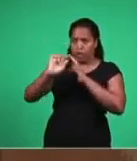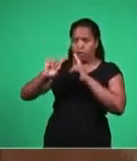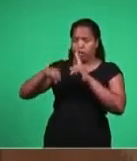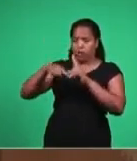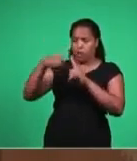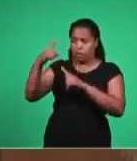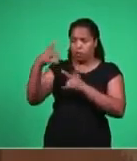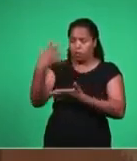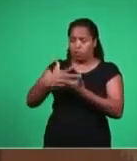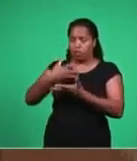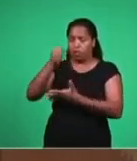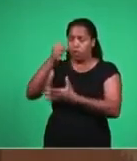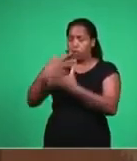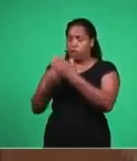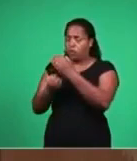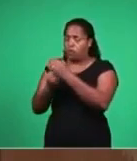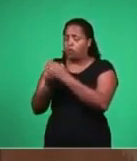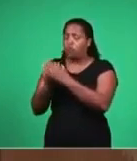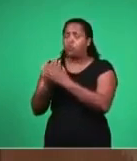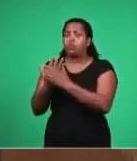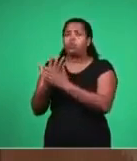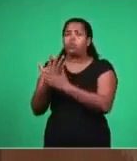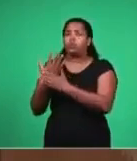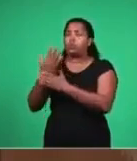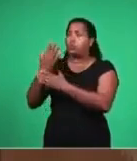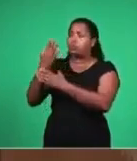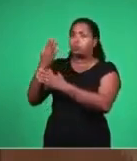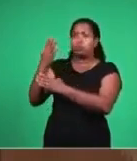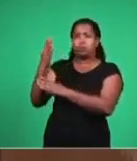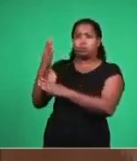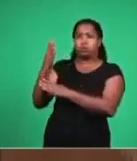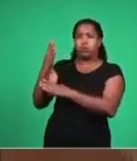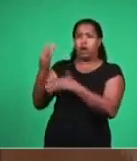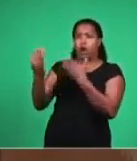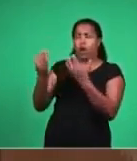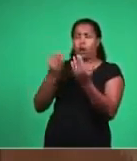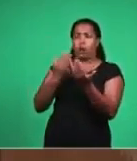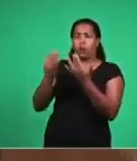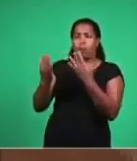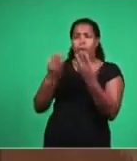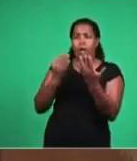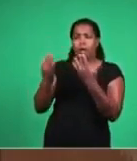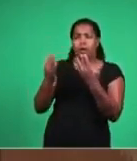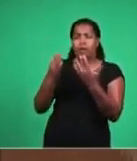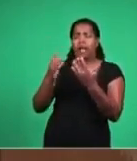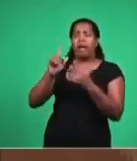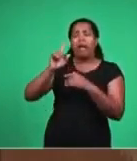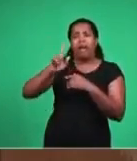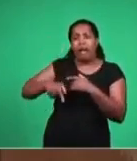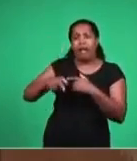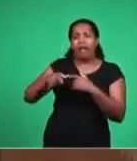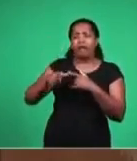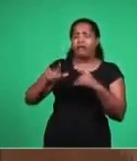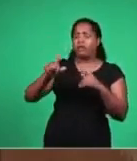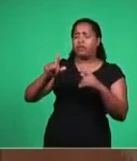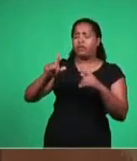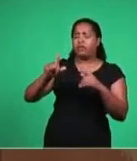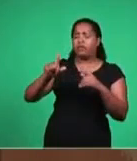rise after the rapture. It is going to be seen, her